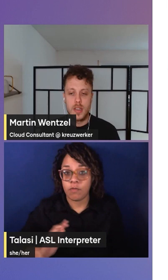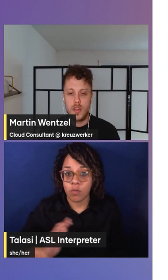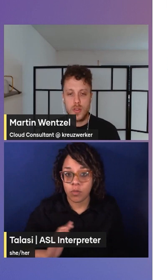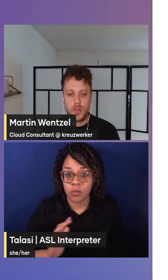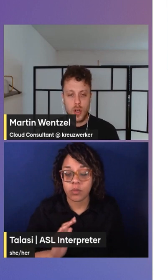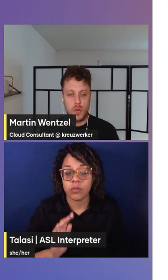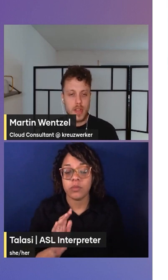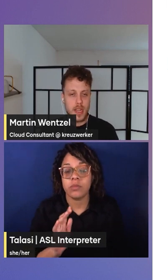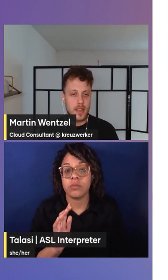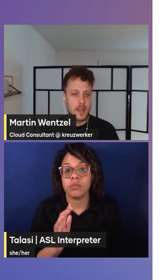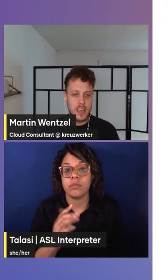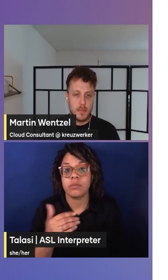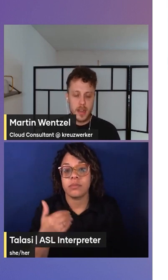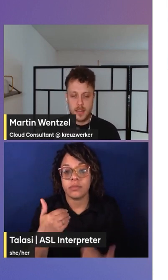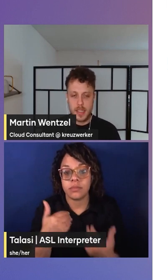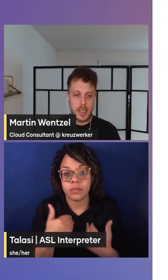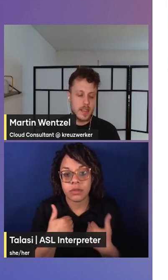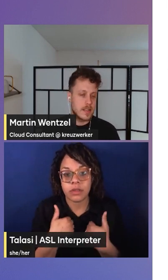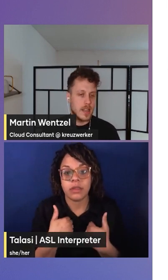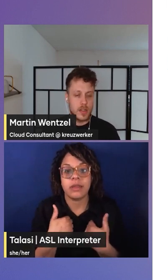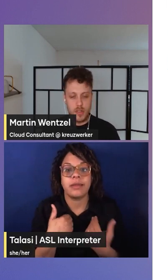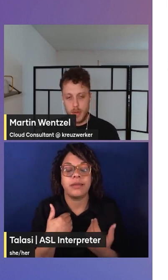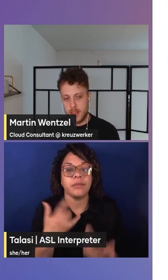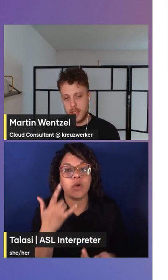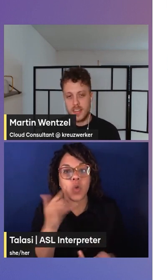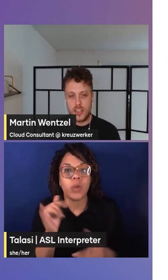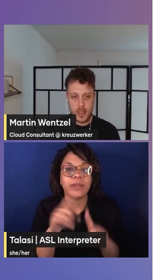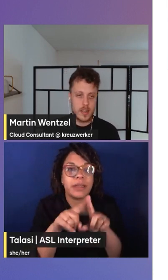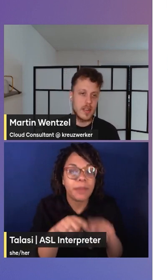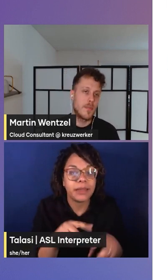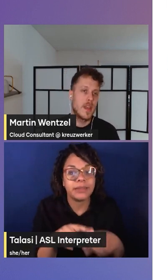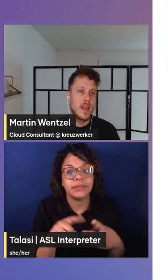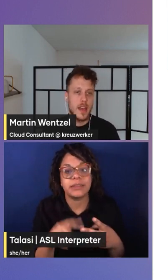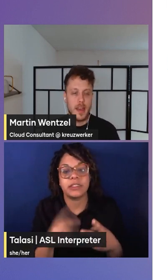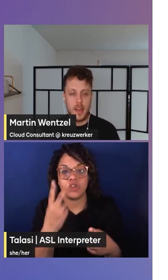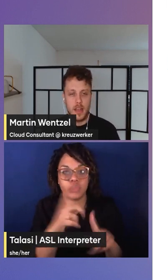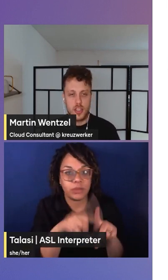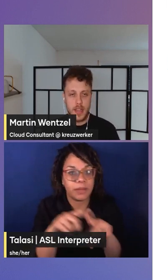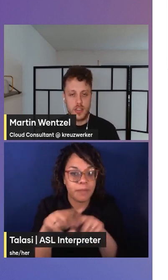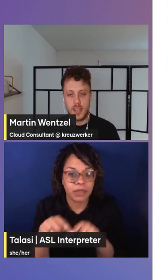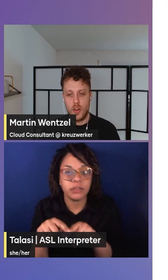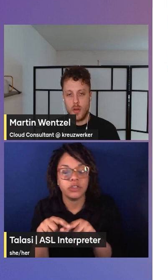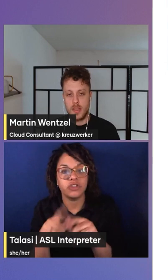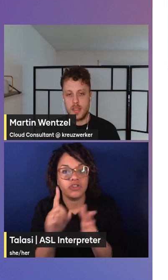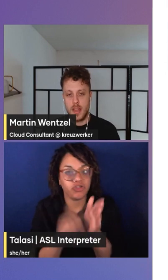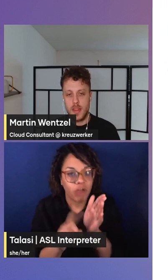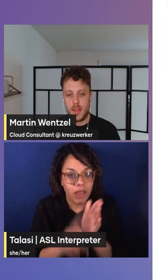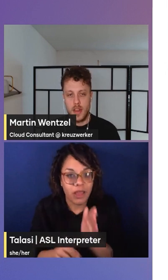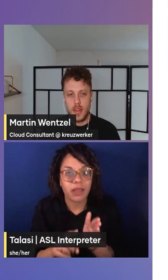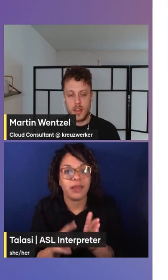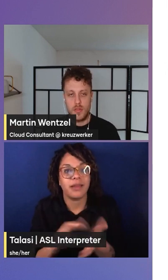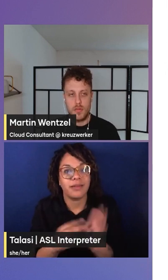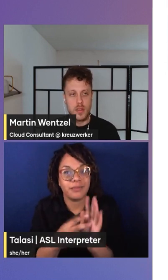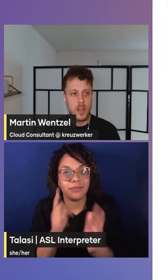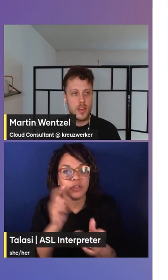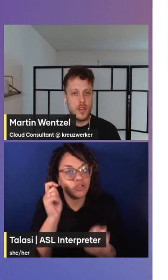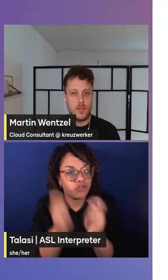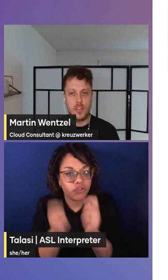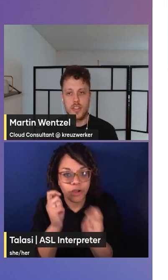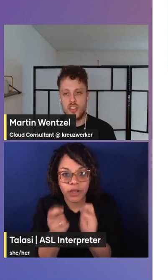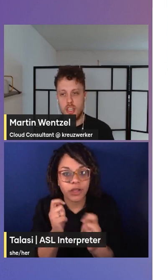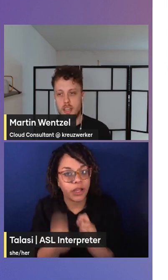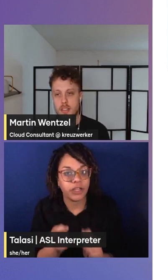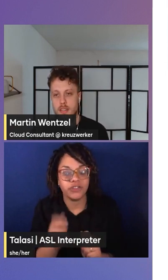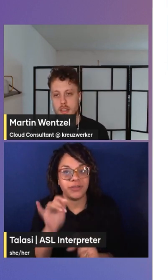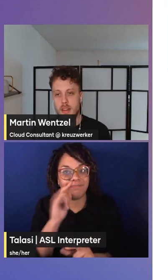also Golang dependencies and 2 dependencies checked in, and changing that always led to